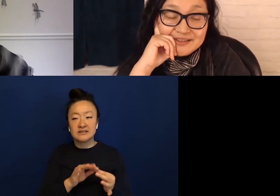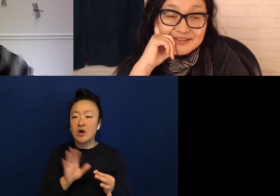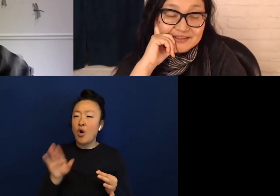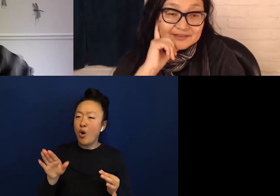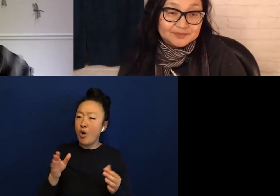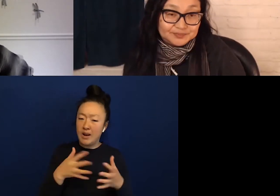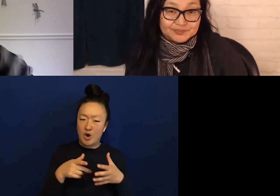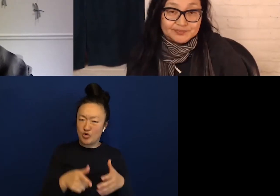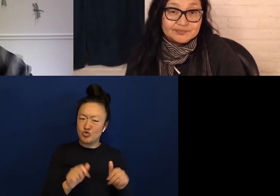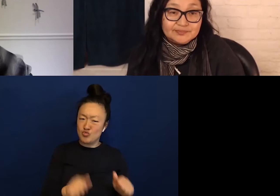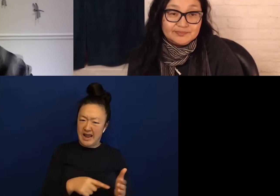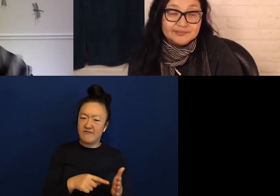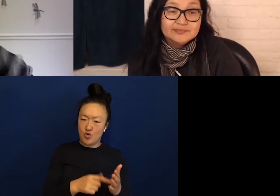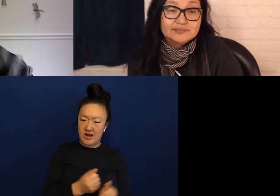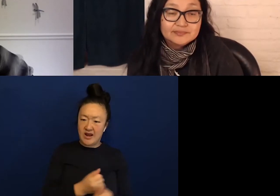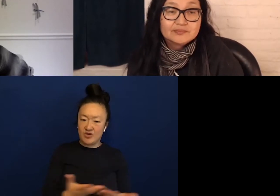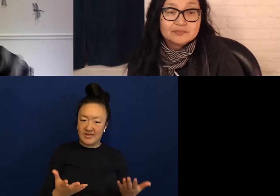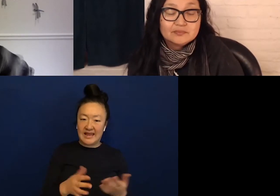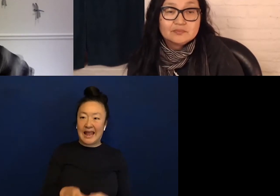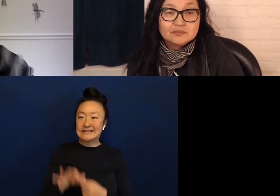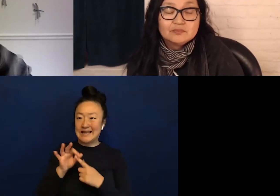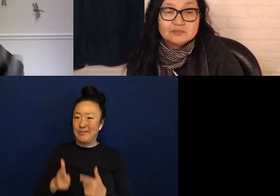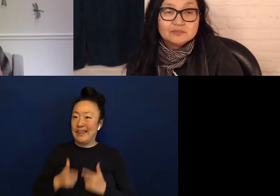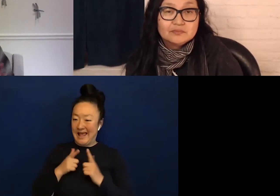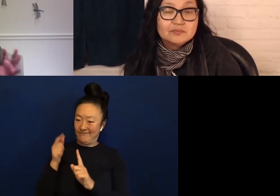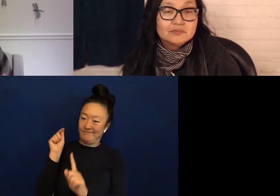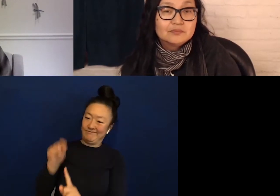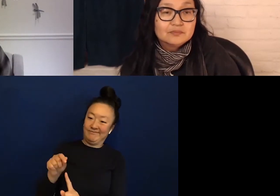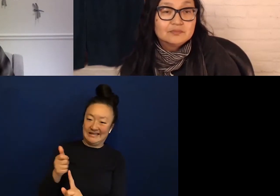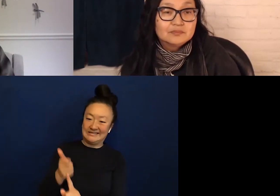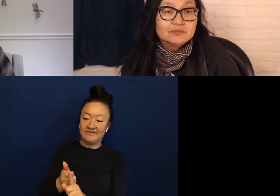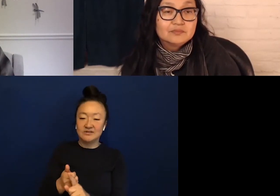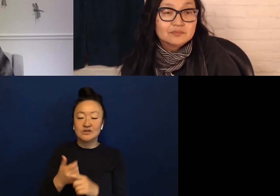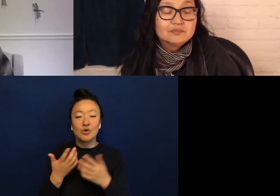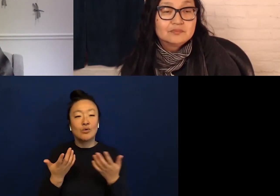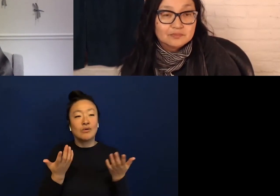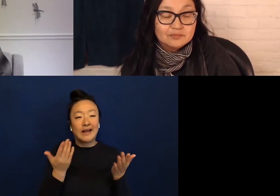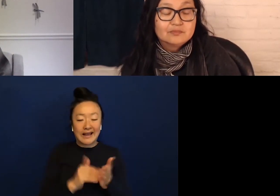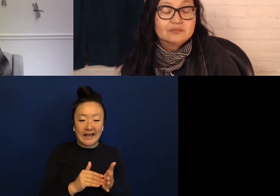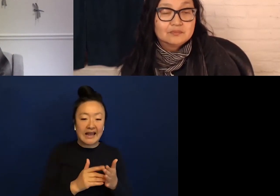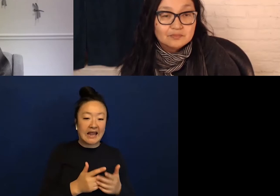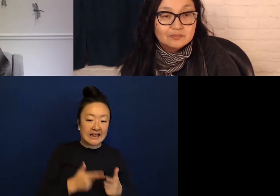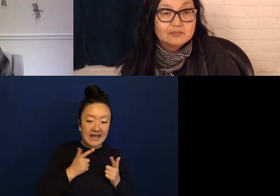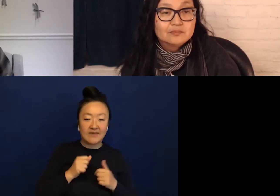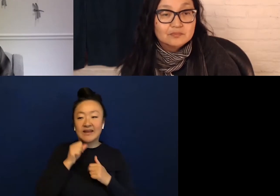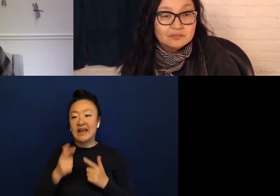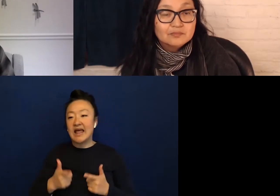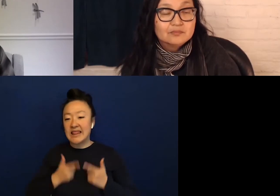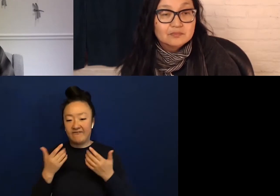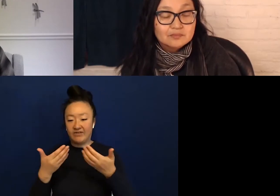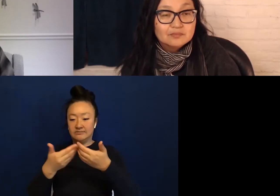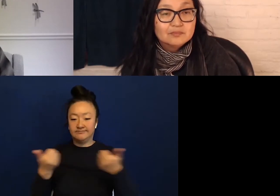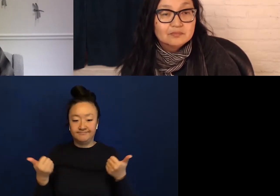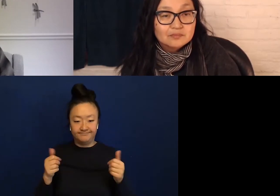can afford everything except life itself." So again, there's this like life and non-life distinction. But in that